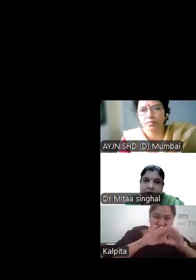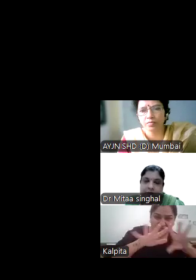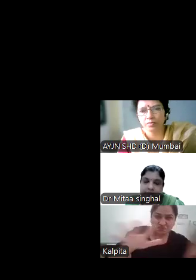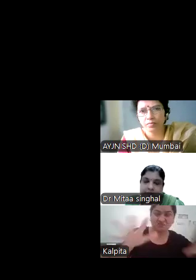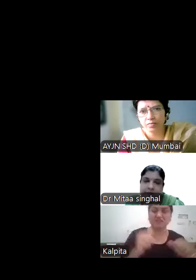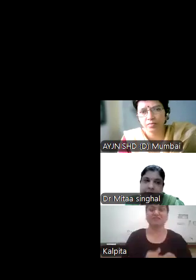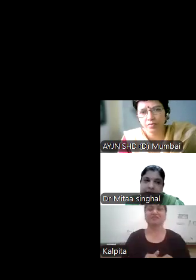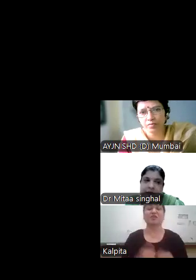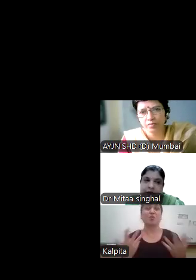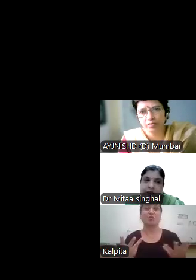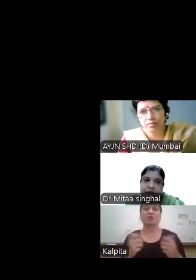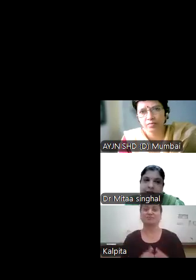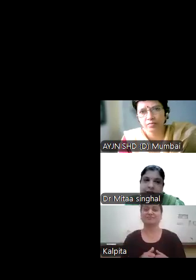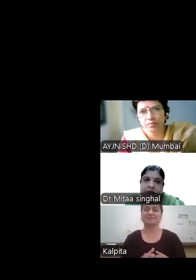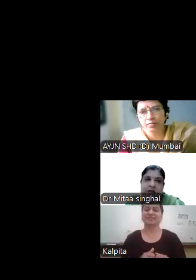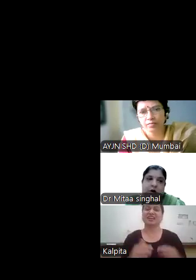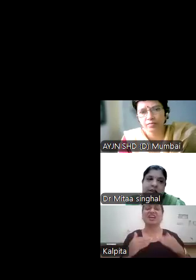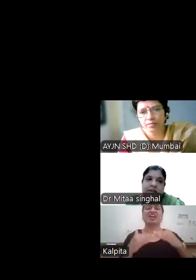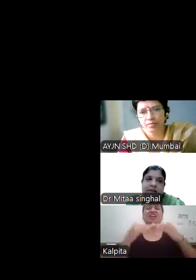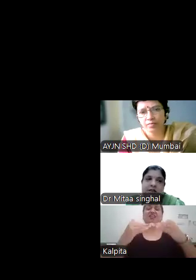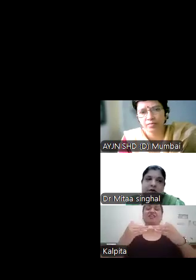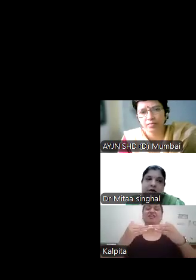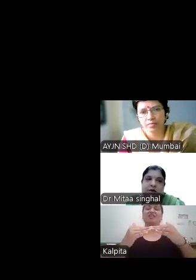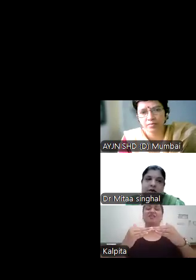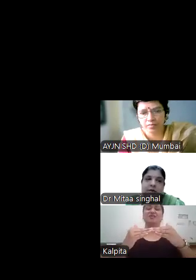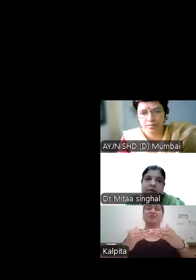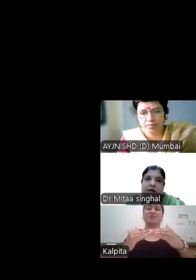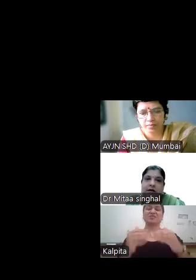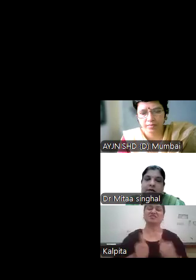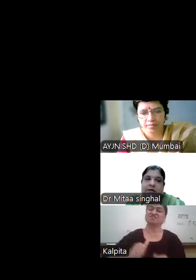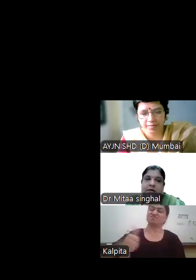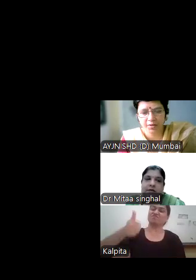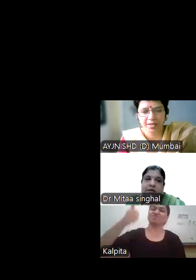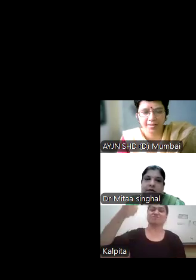opportunities for them. So I'll share a small success story with you.